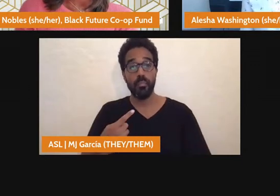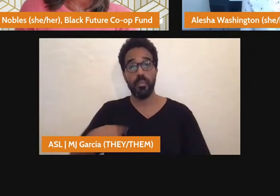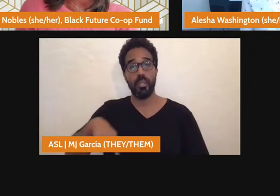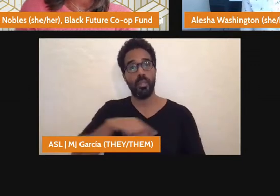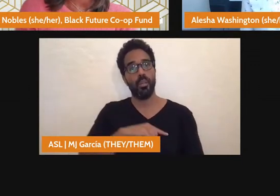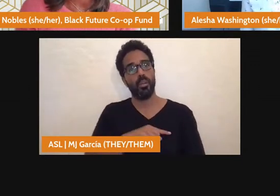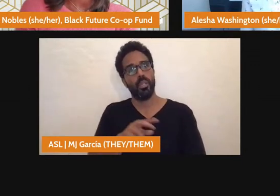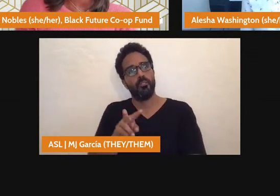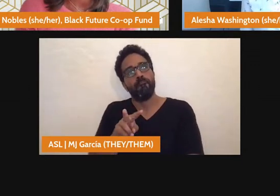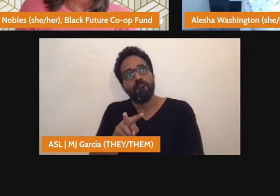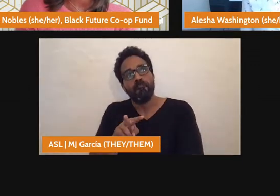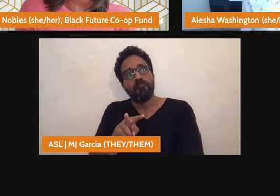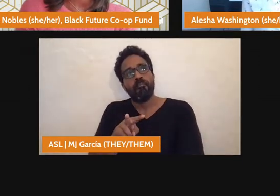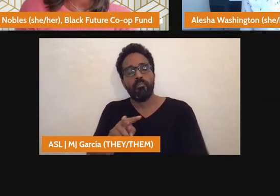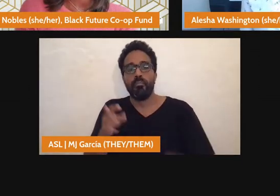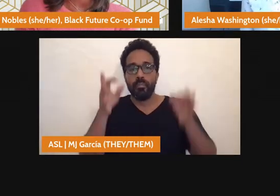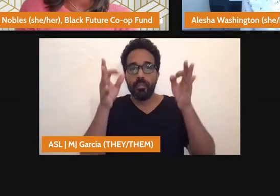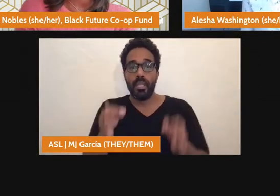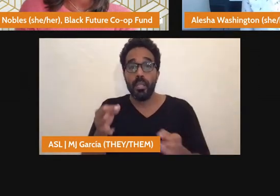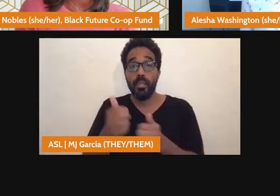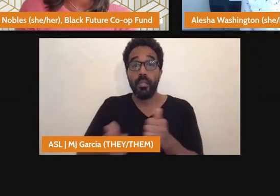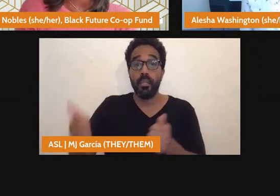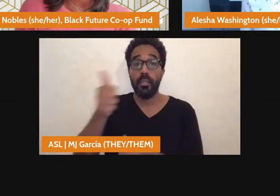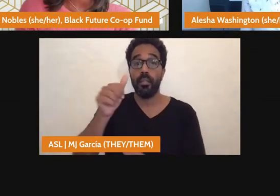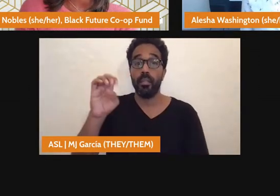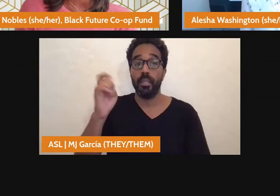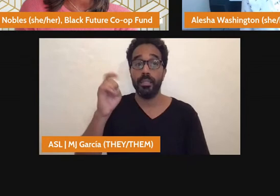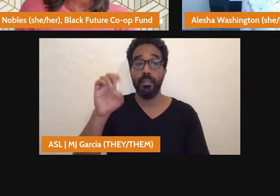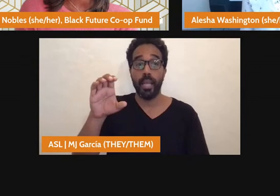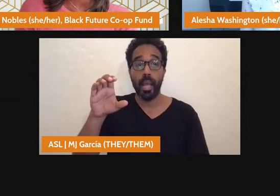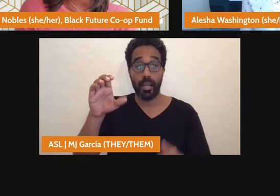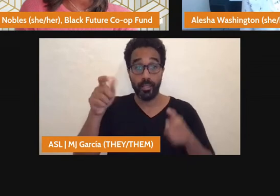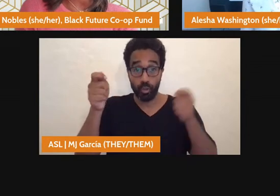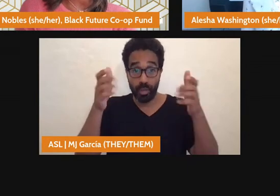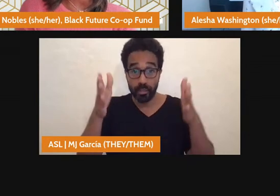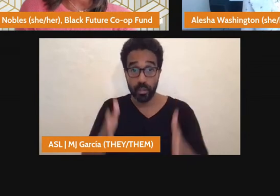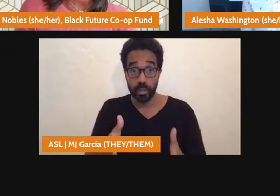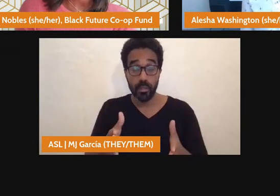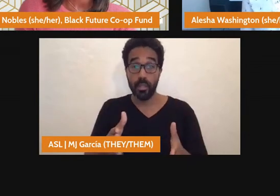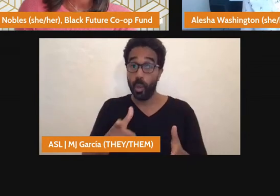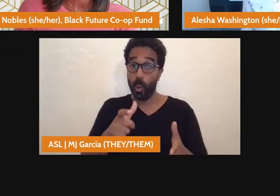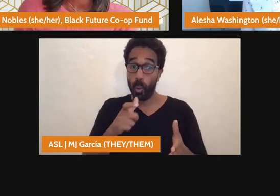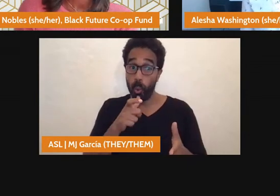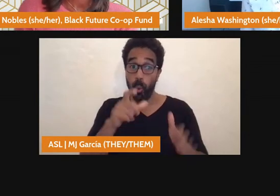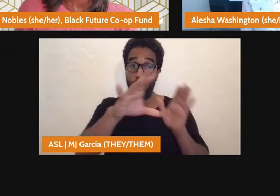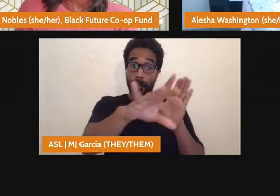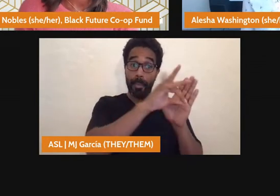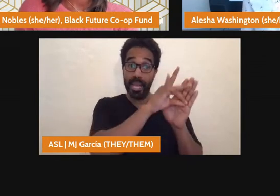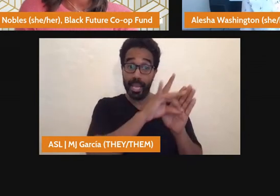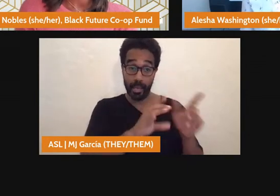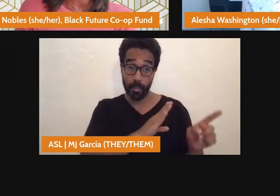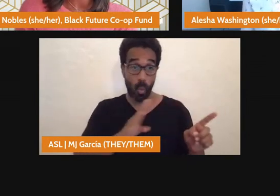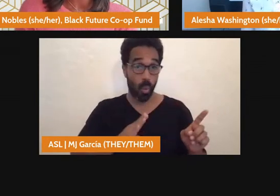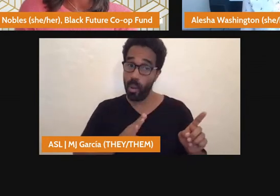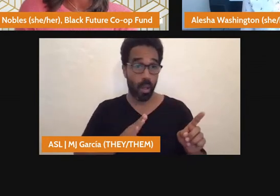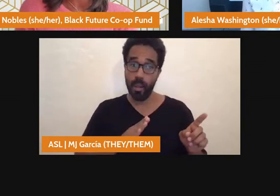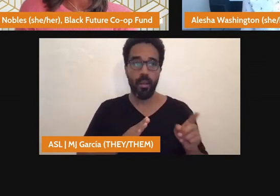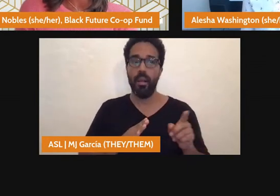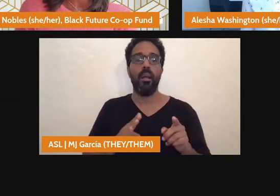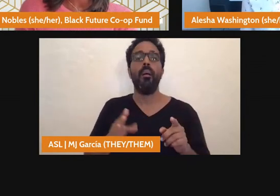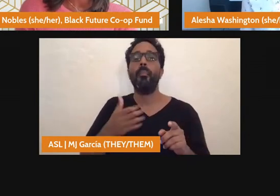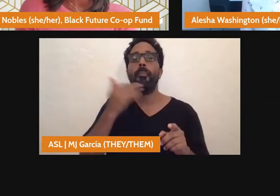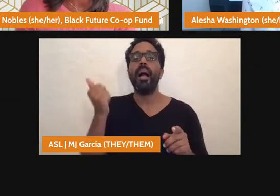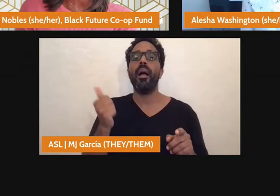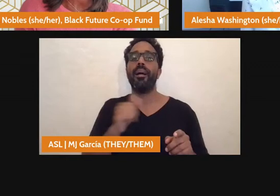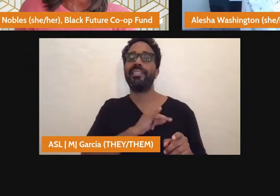executive director, the board was not going to be the ones who made the hire. The staff make the hire. We made that decision, which is like,